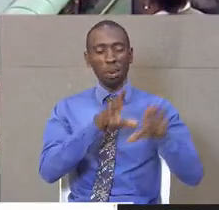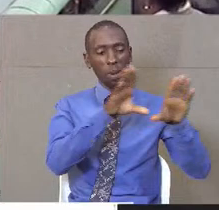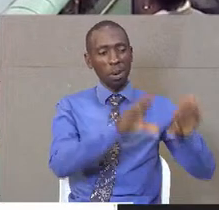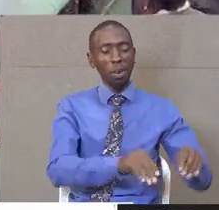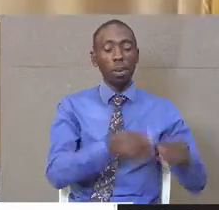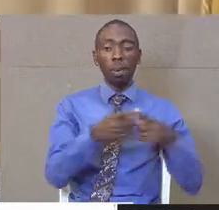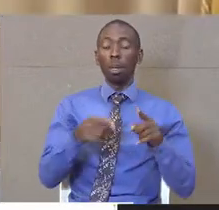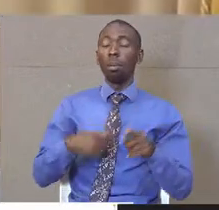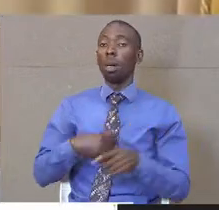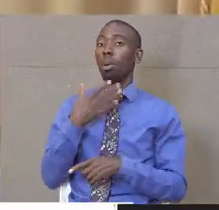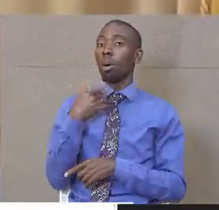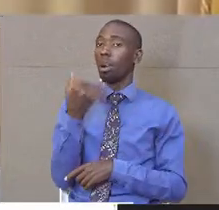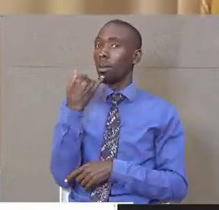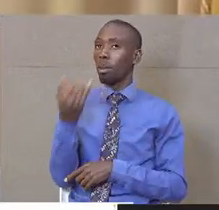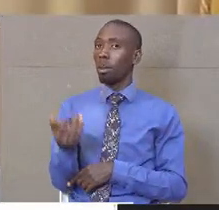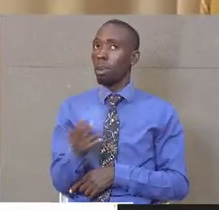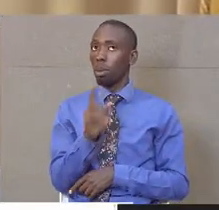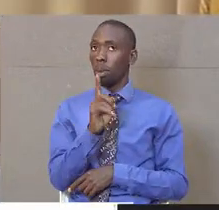tell you one thing.